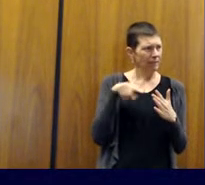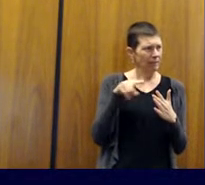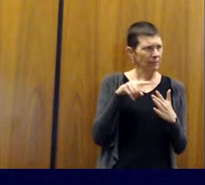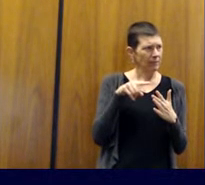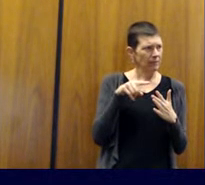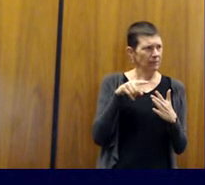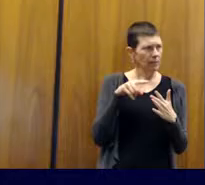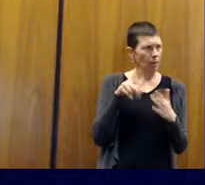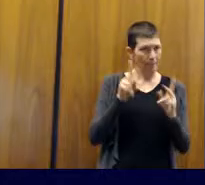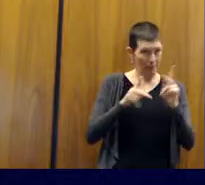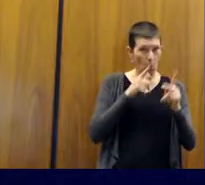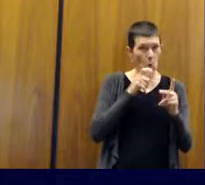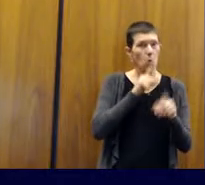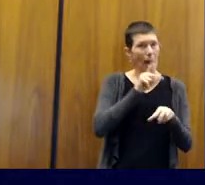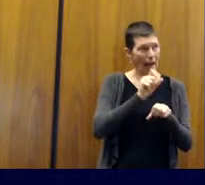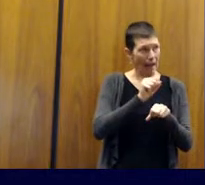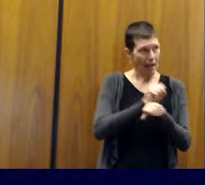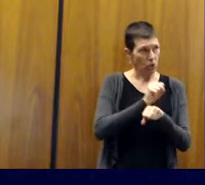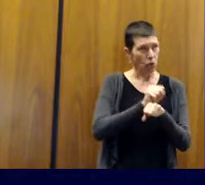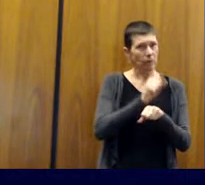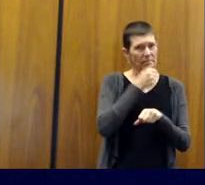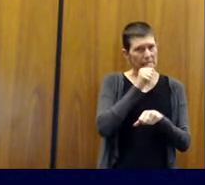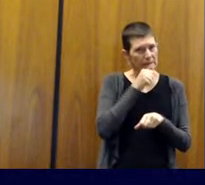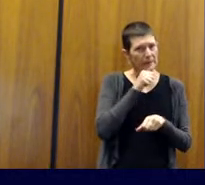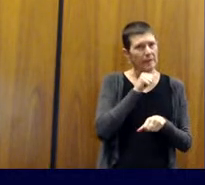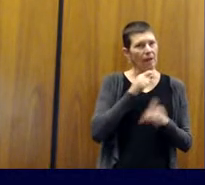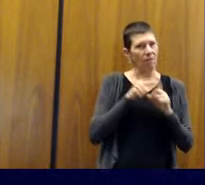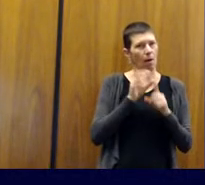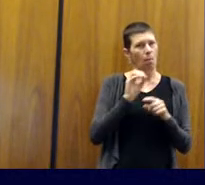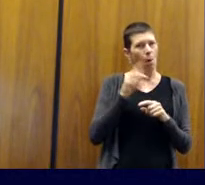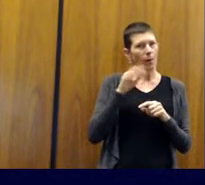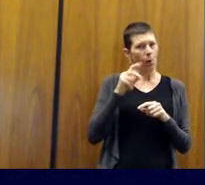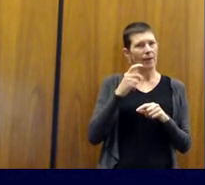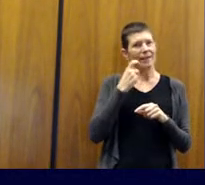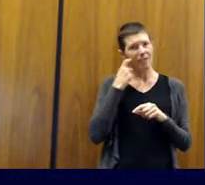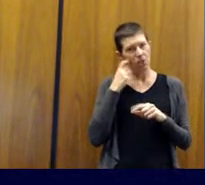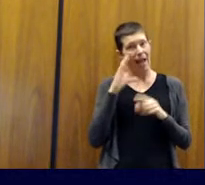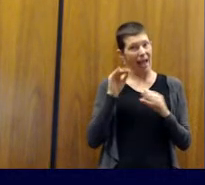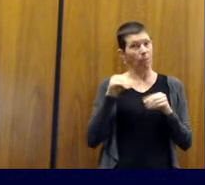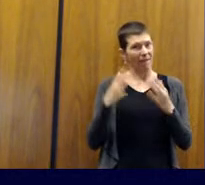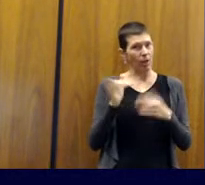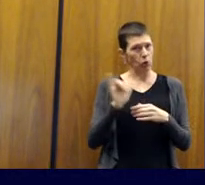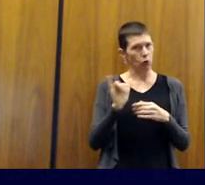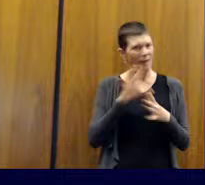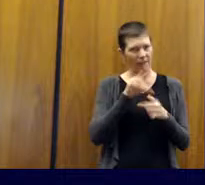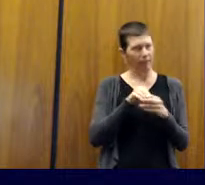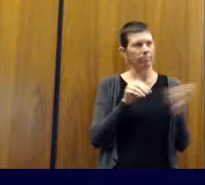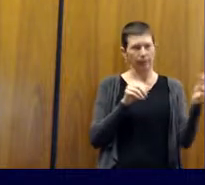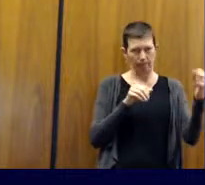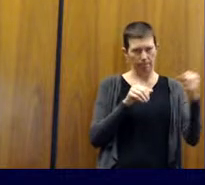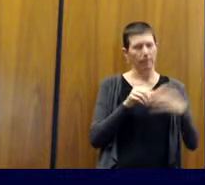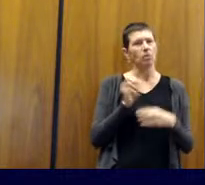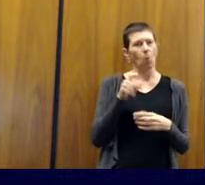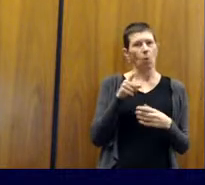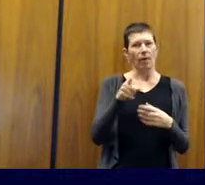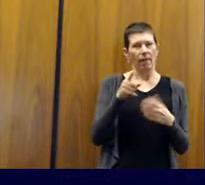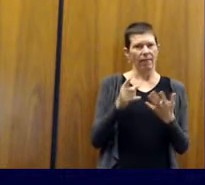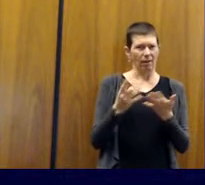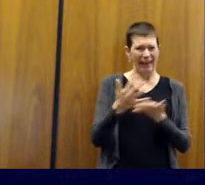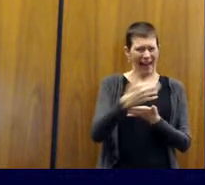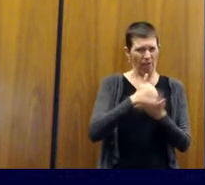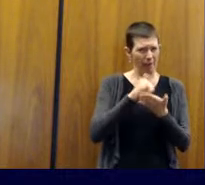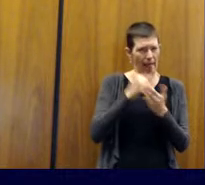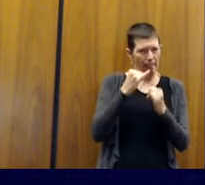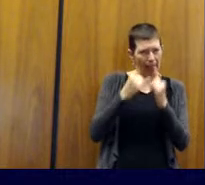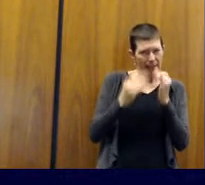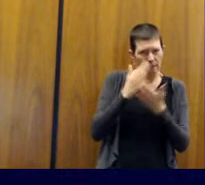these are people that are actually suffering from opioid addiction and providers, Yes. everything. Yep. So they're gathering that last piece